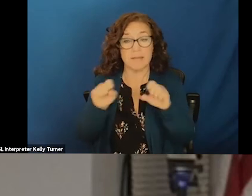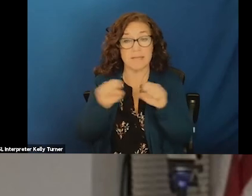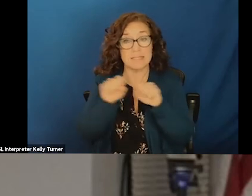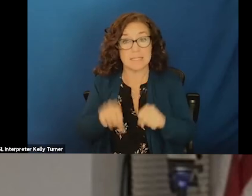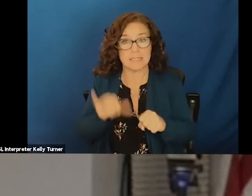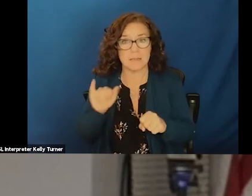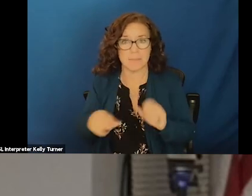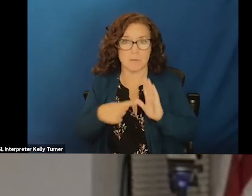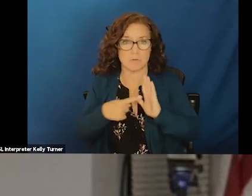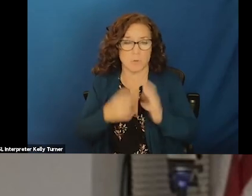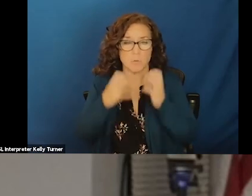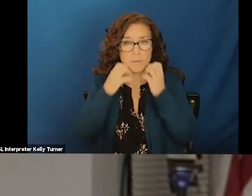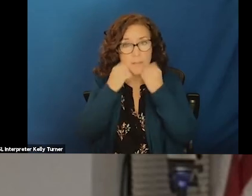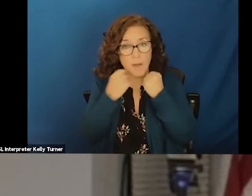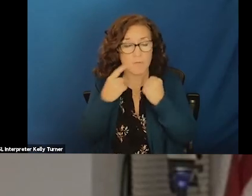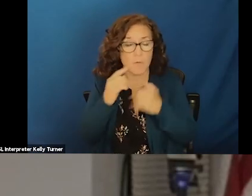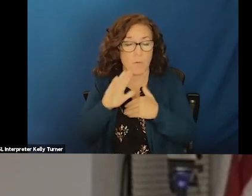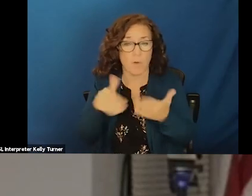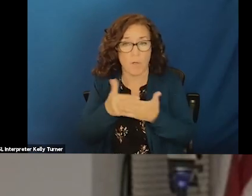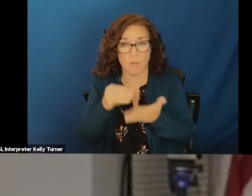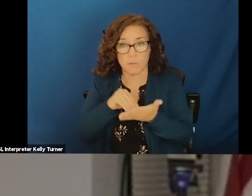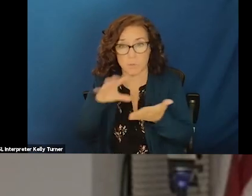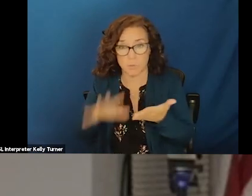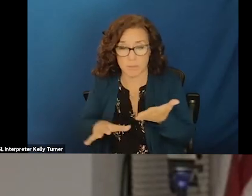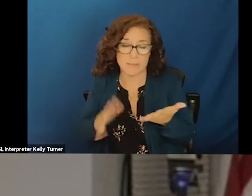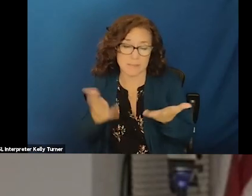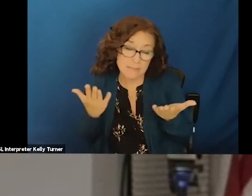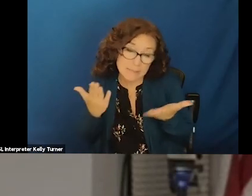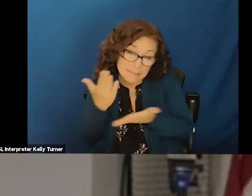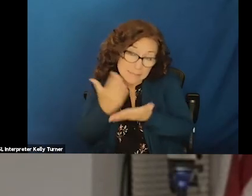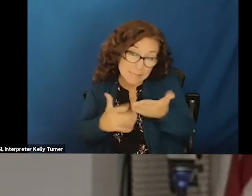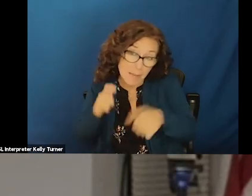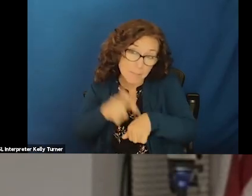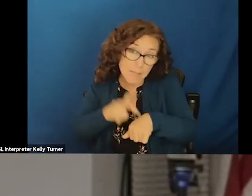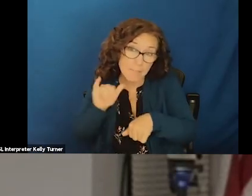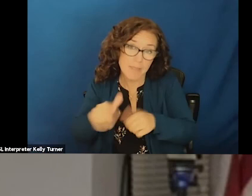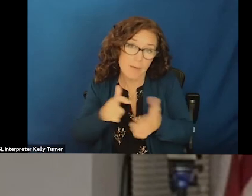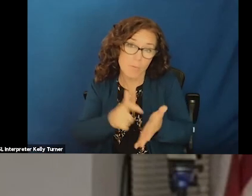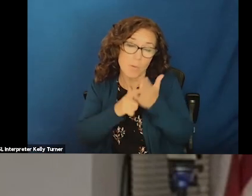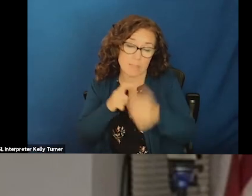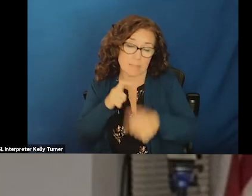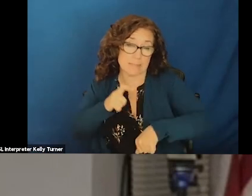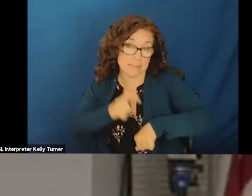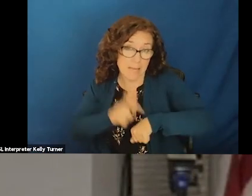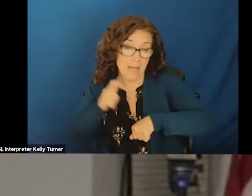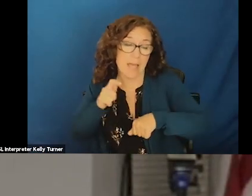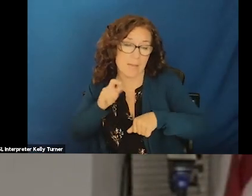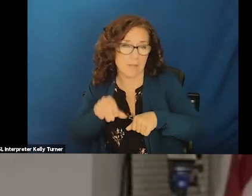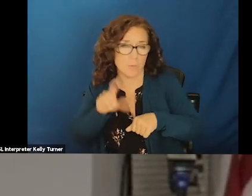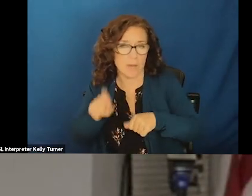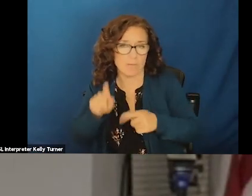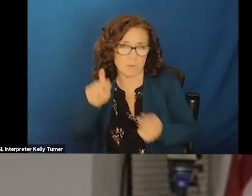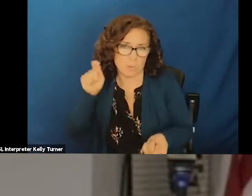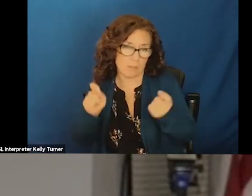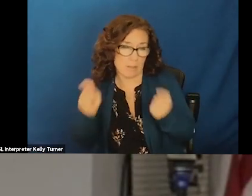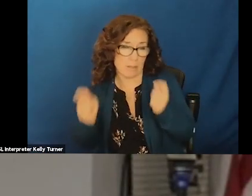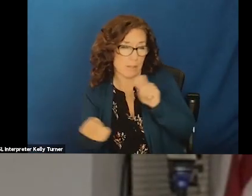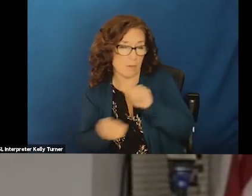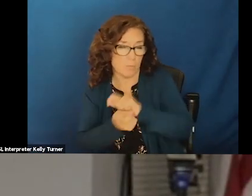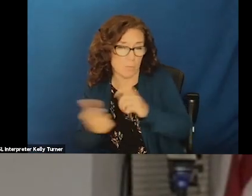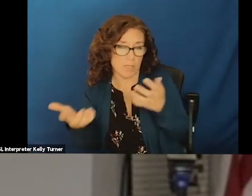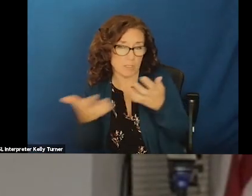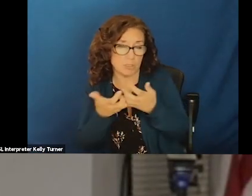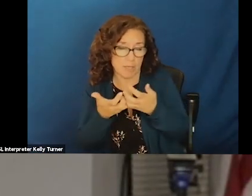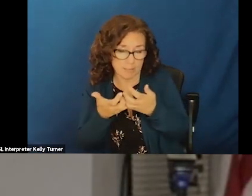students. And so that takes time to be able to do that. Sometimes you have to adapt and readjust to do that. So thank you very much for that explanation. And I'll